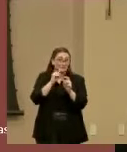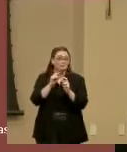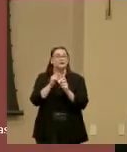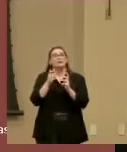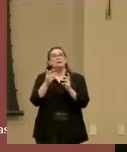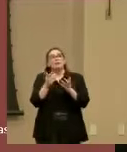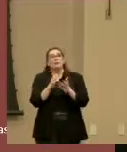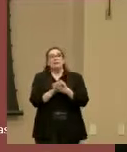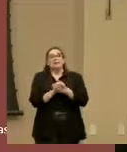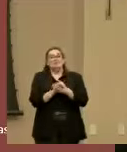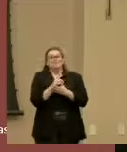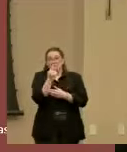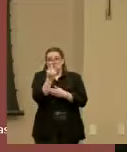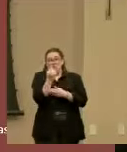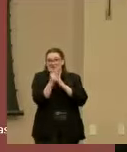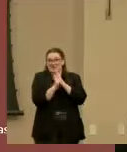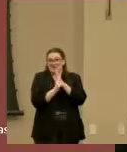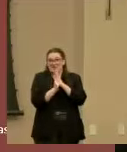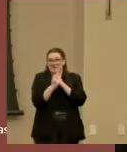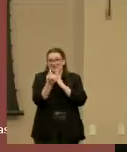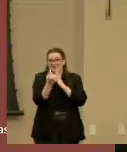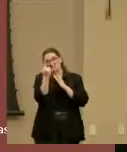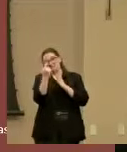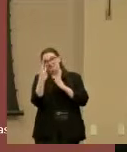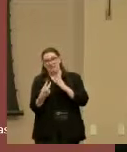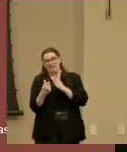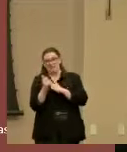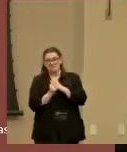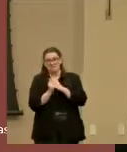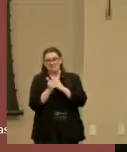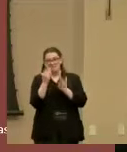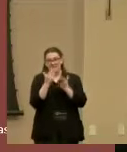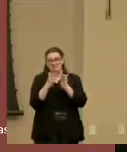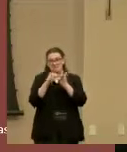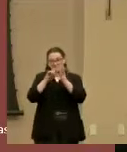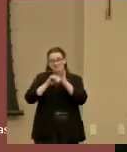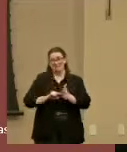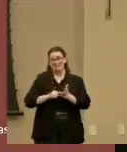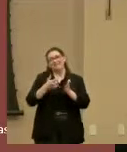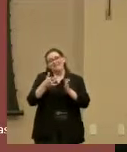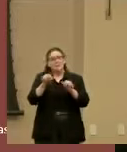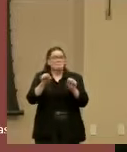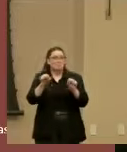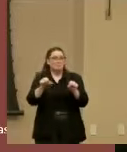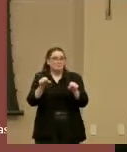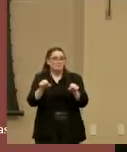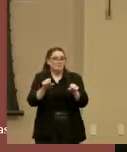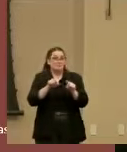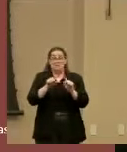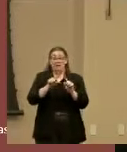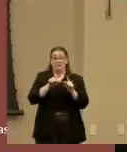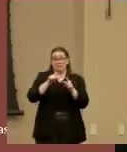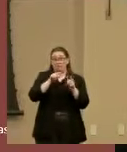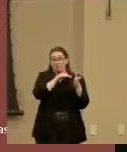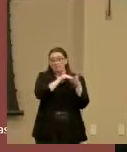like one article, I think kind of 1.5 at best articles that say potentially yes, but this has not been